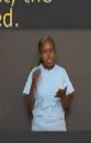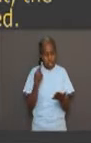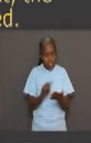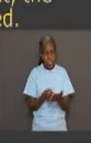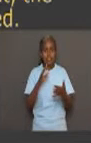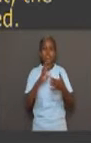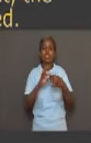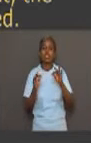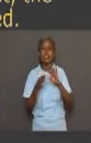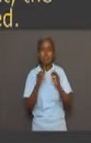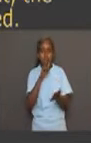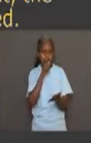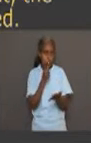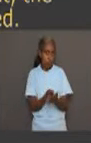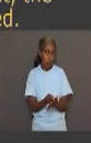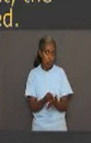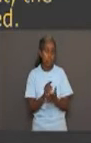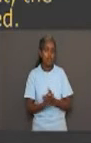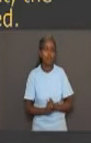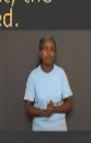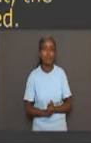that statement is proved.